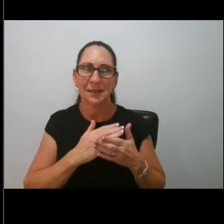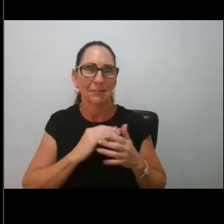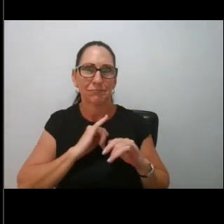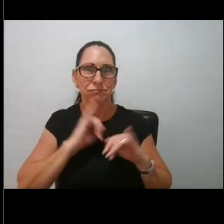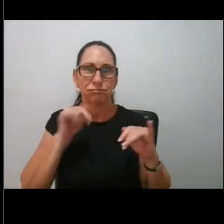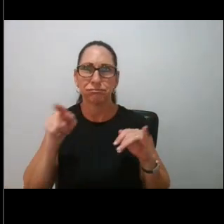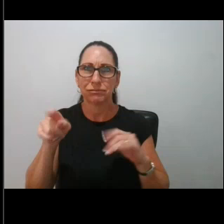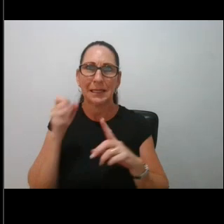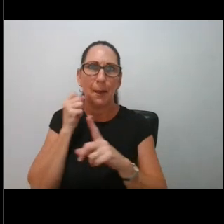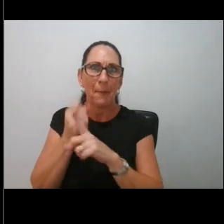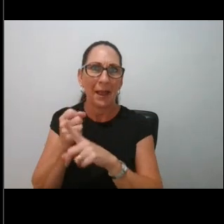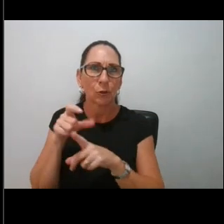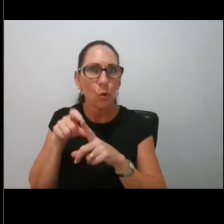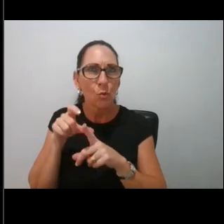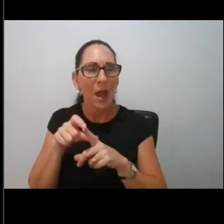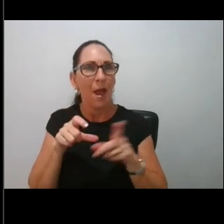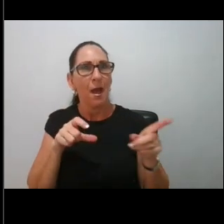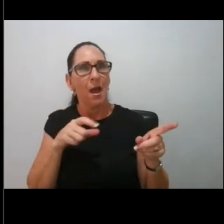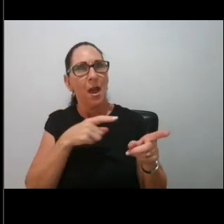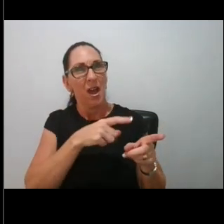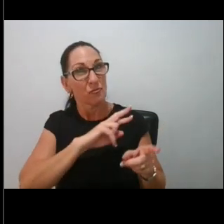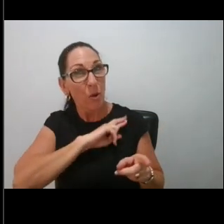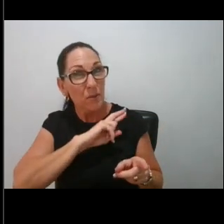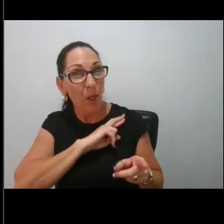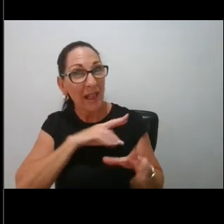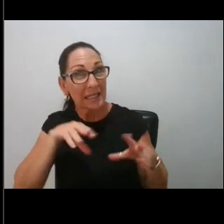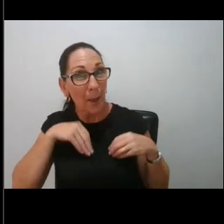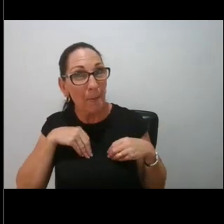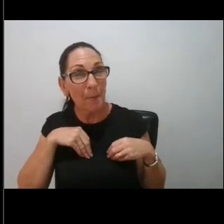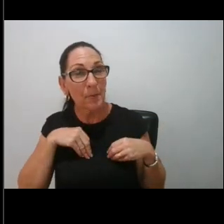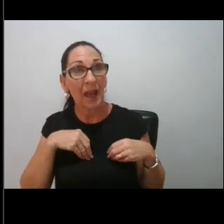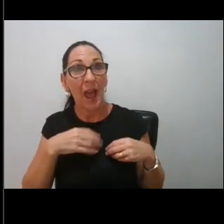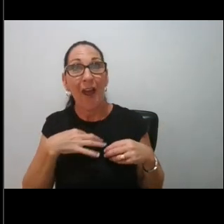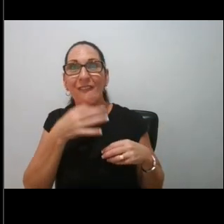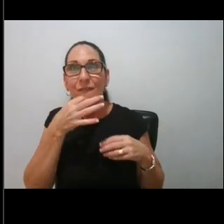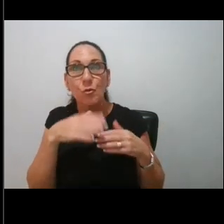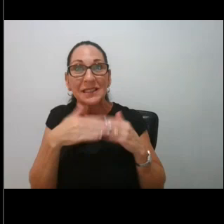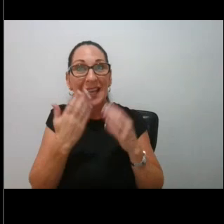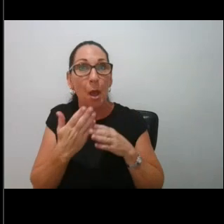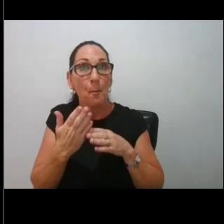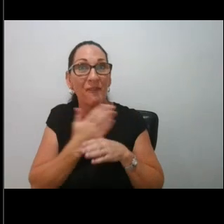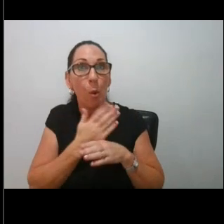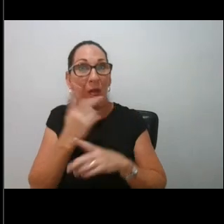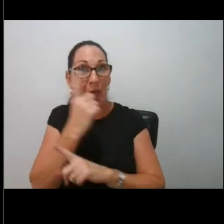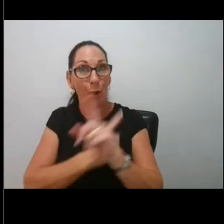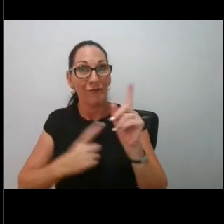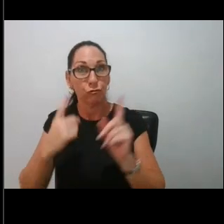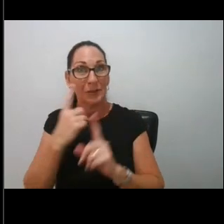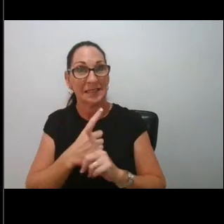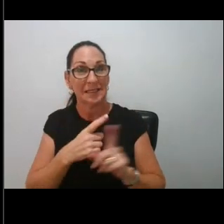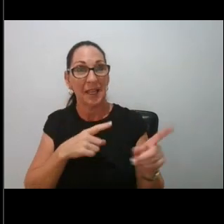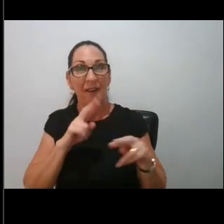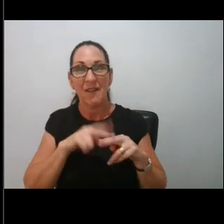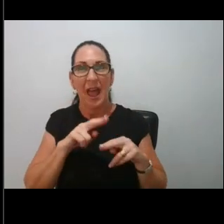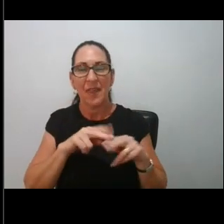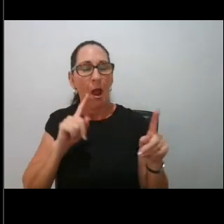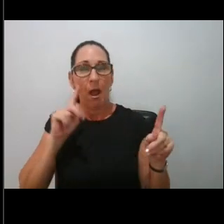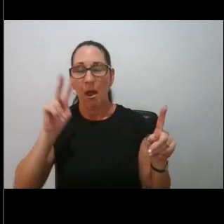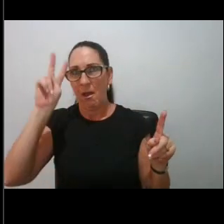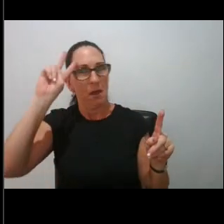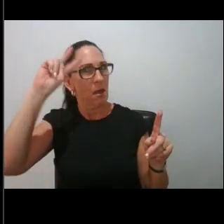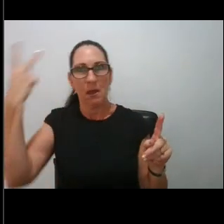of responsibility. But when we spoke to him just days before the conference, it was clear that he just flipped very readily back